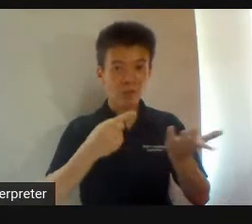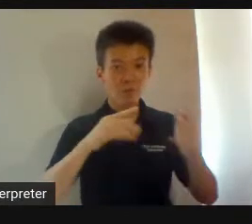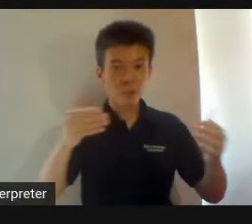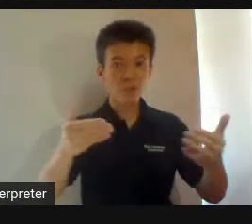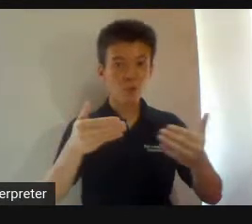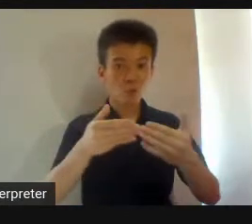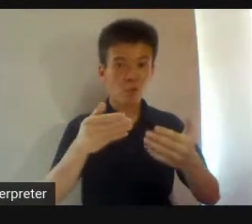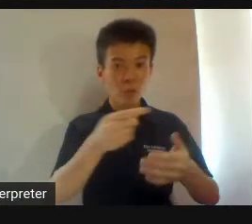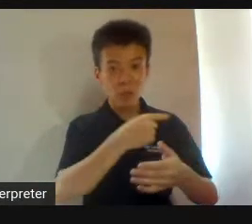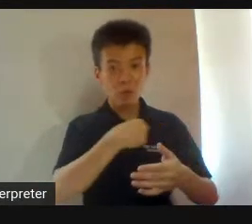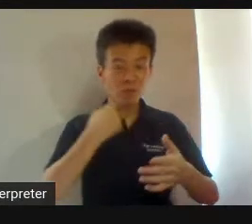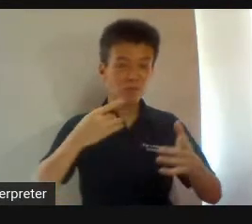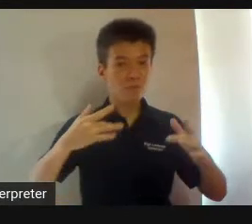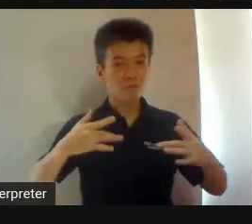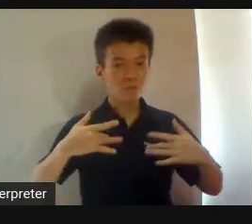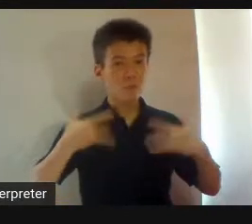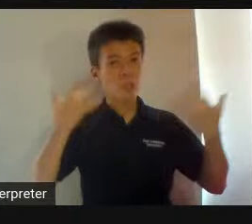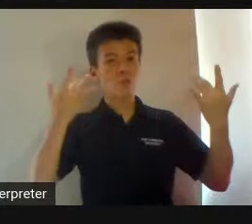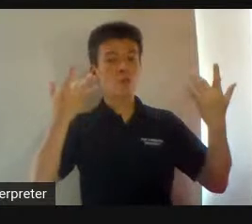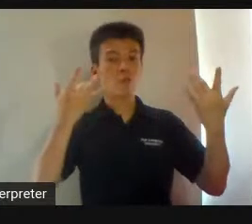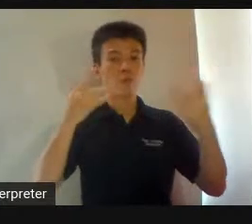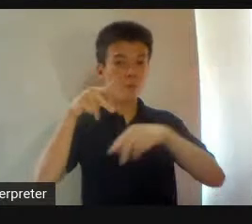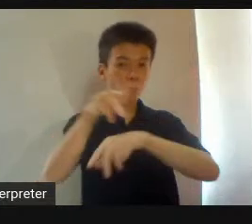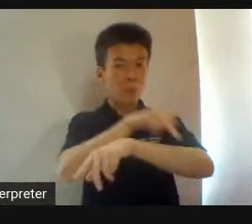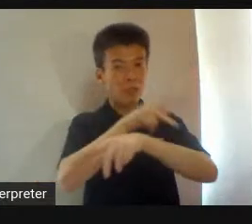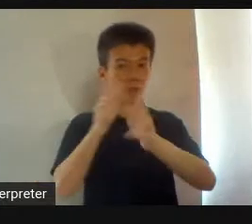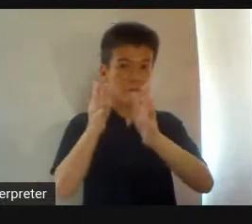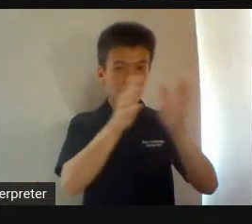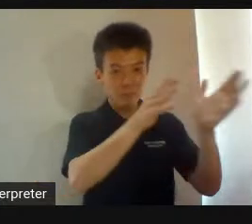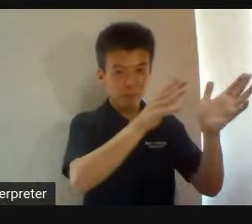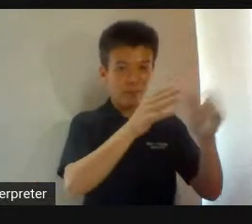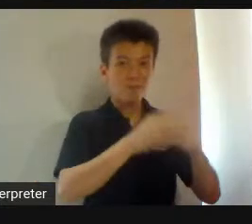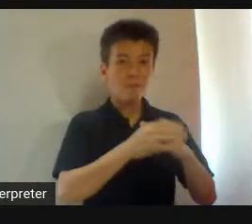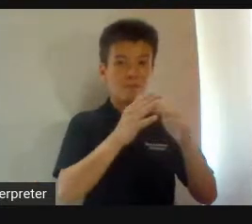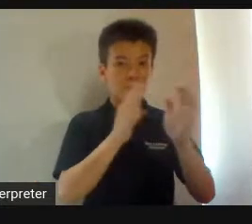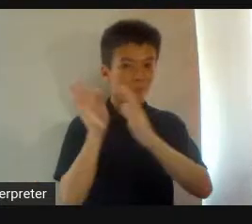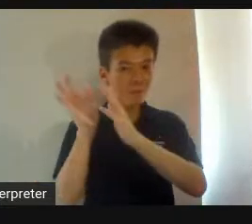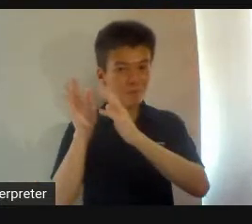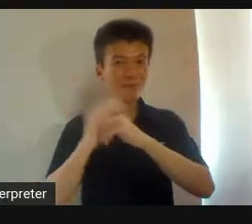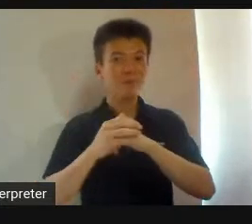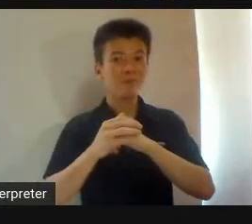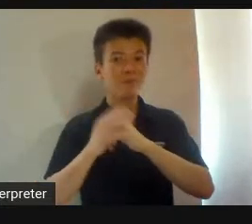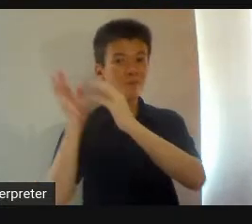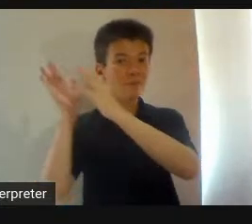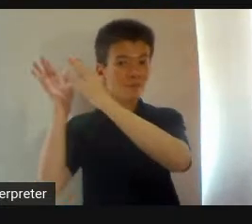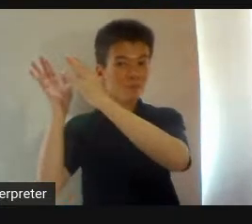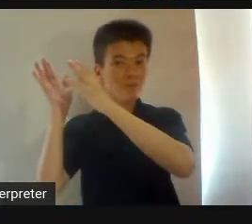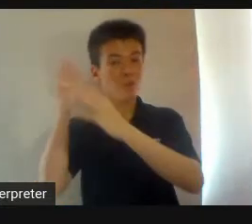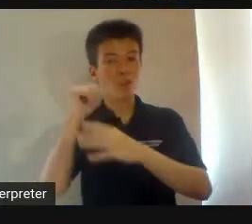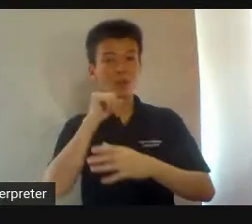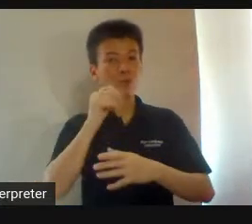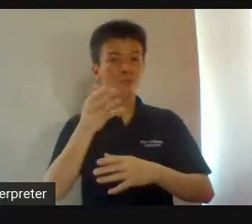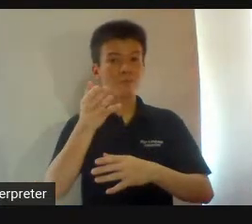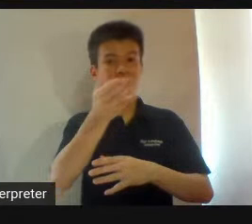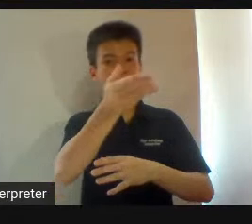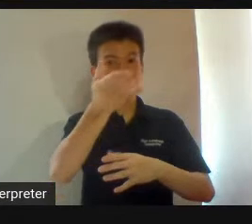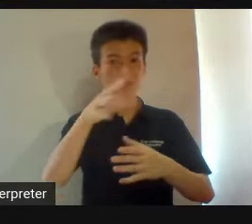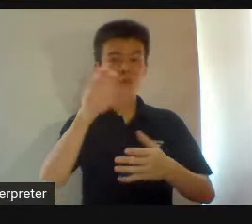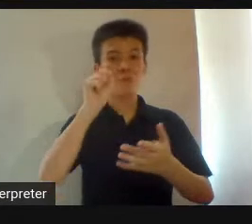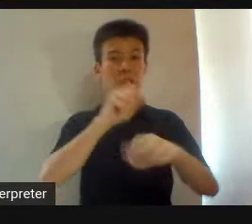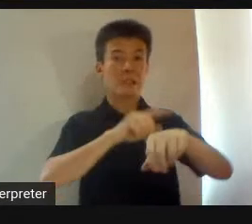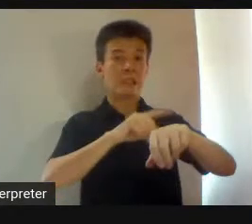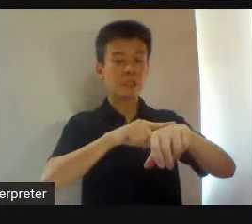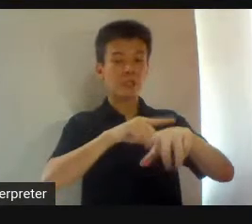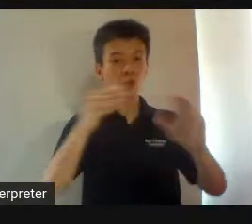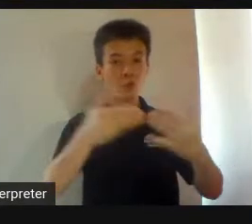introduce our delightful panel. Oh, they're that way. Our delightful panel. Why don't you all take a moment to